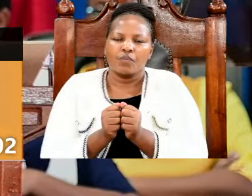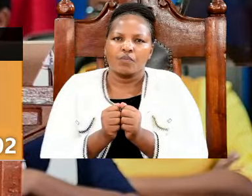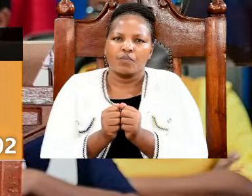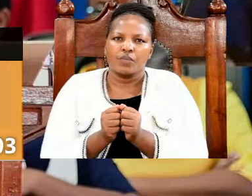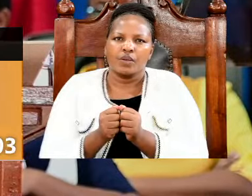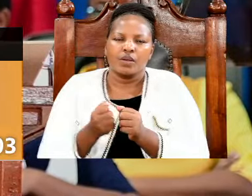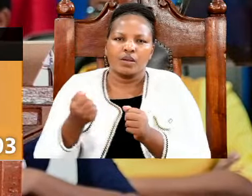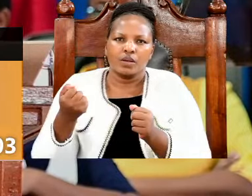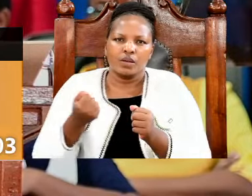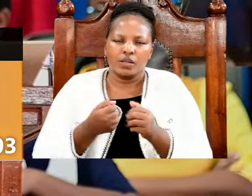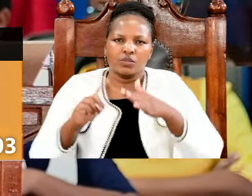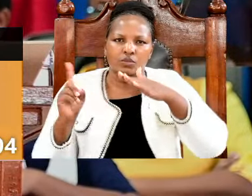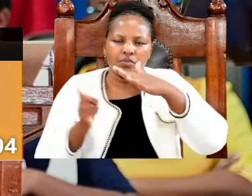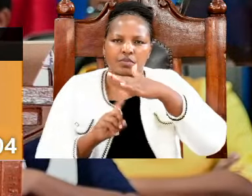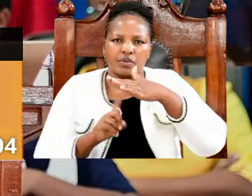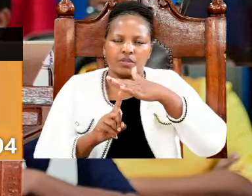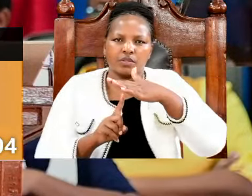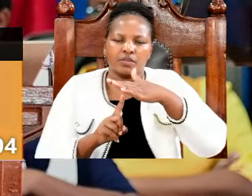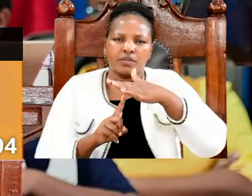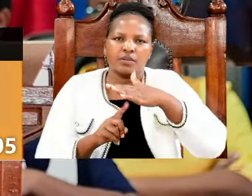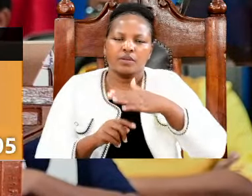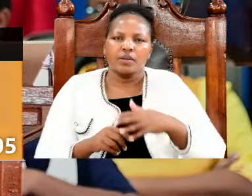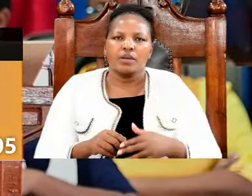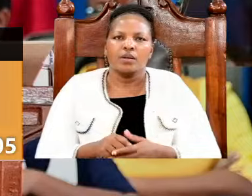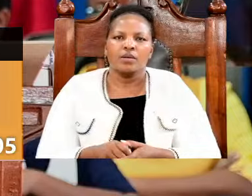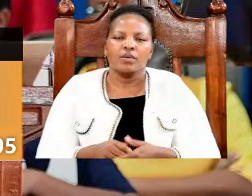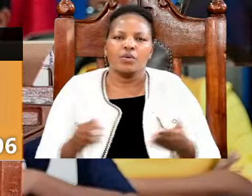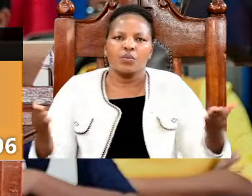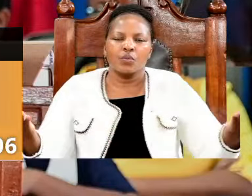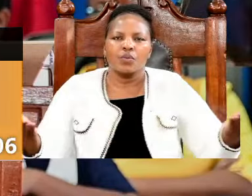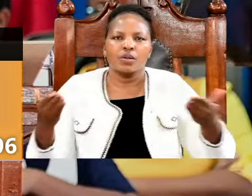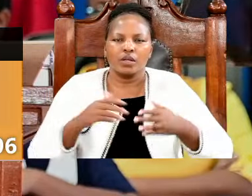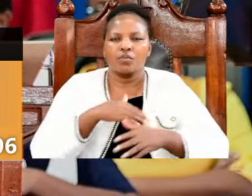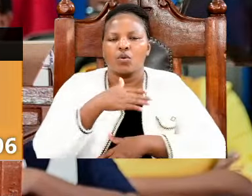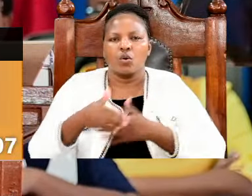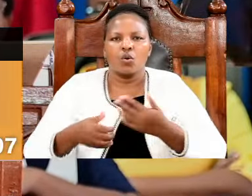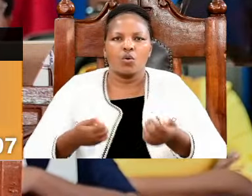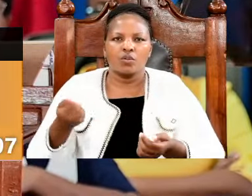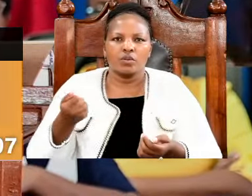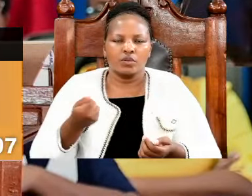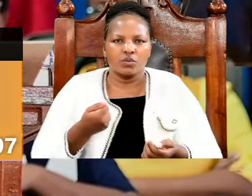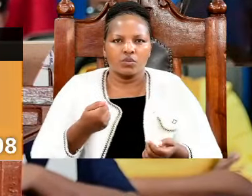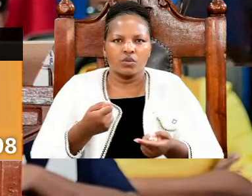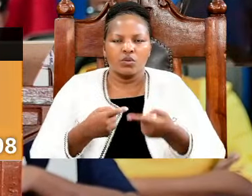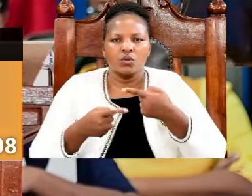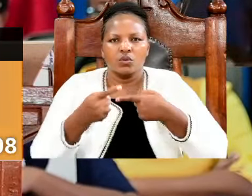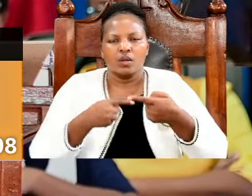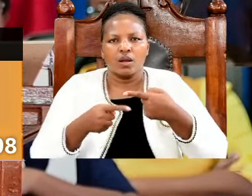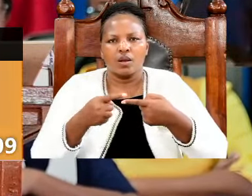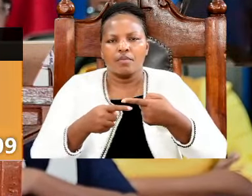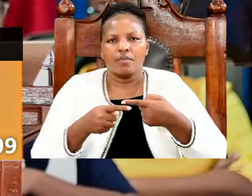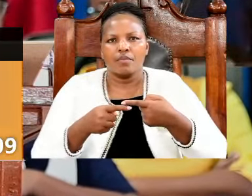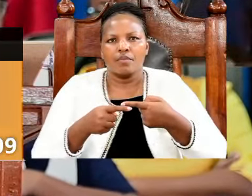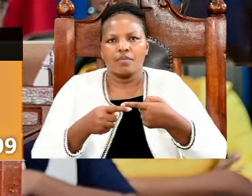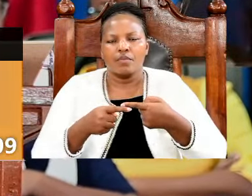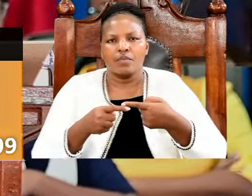and girls ministry within the youth church, are cordially inviting all of the young women to a night